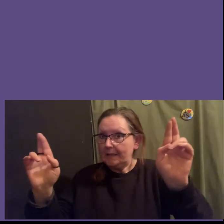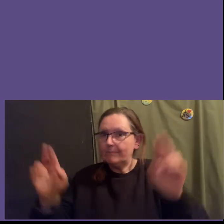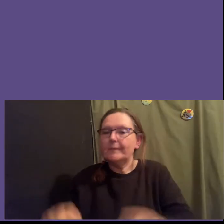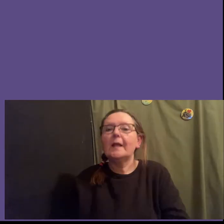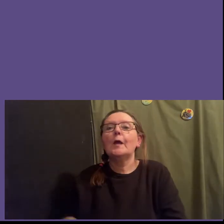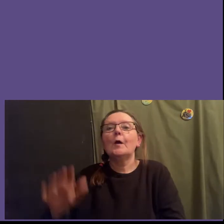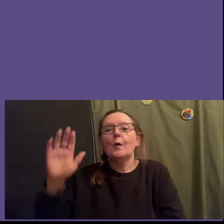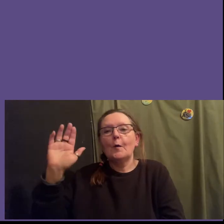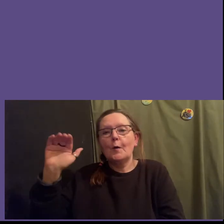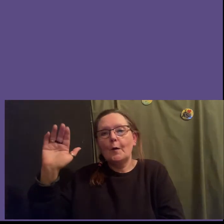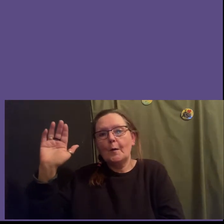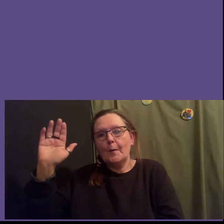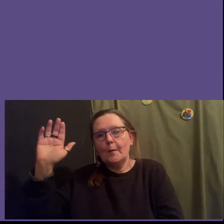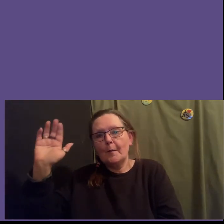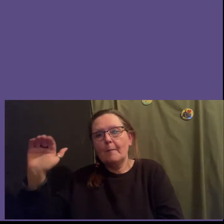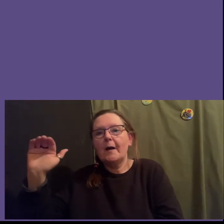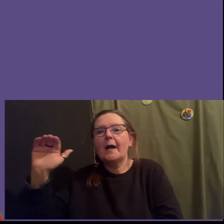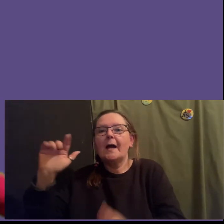together?